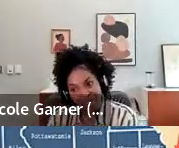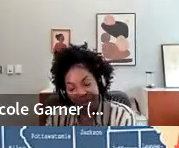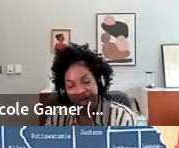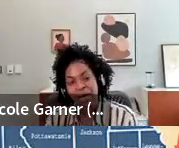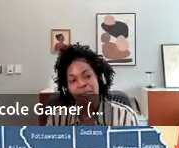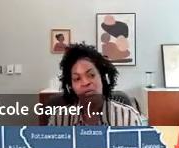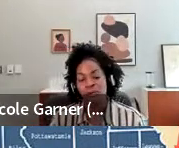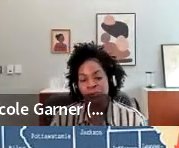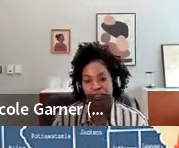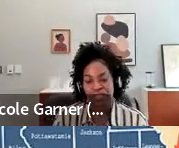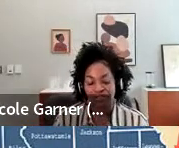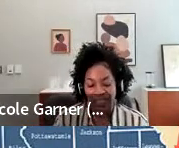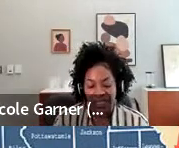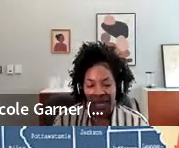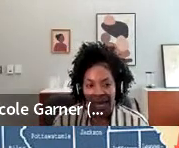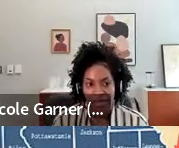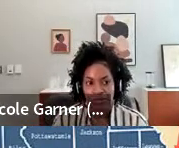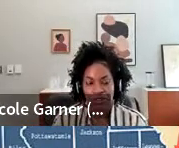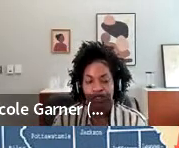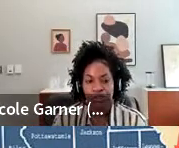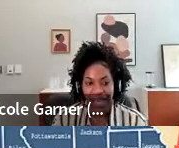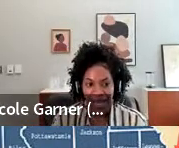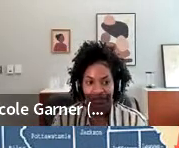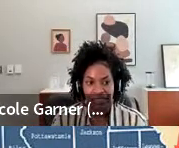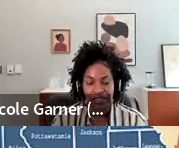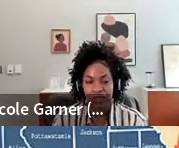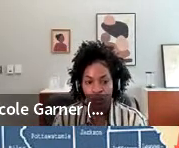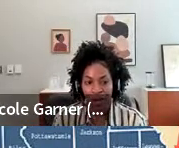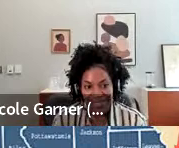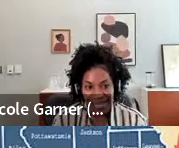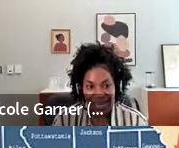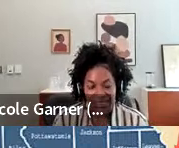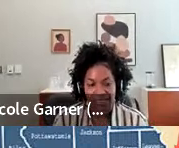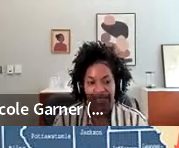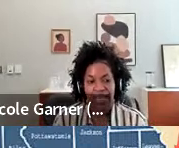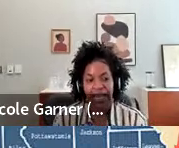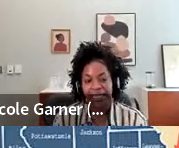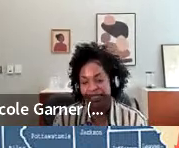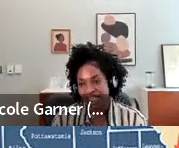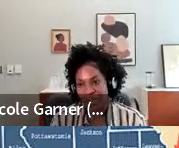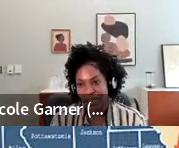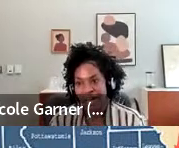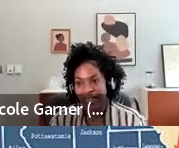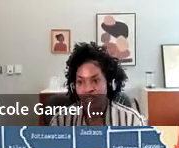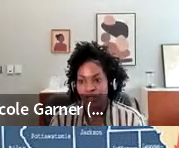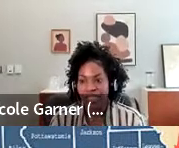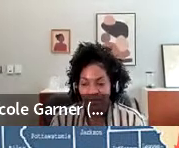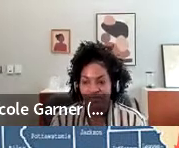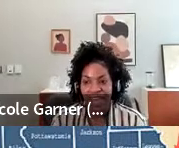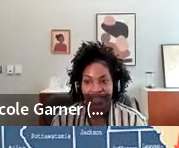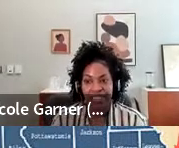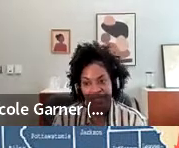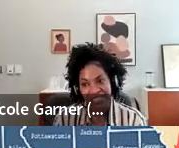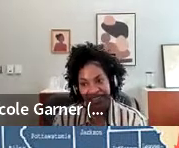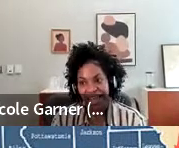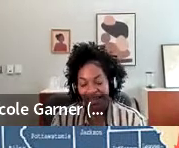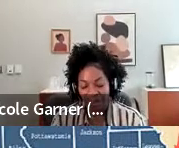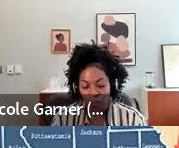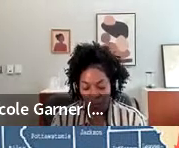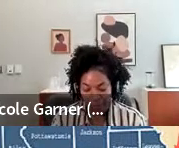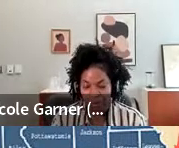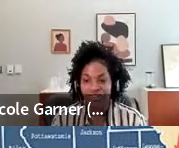be serving 2 counties, Wyandotte and Sedgwick County. And the reason for that is